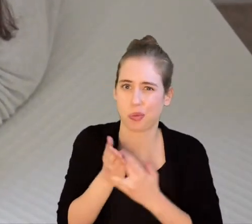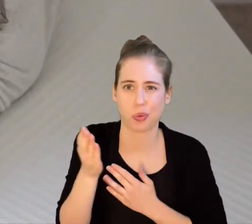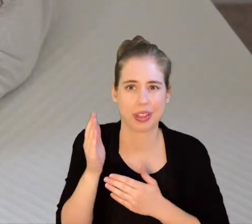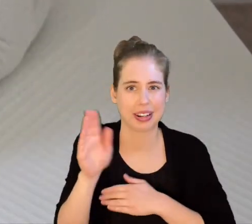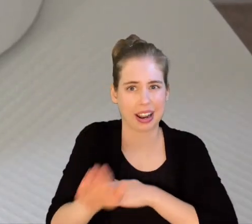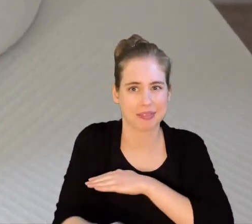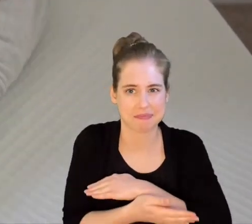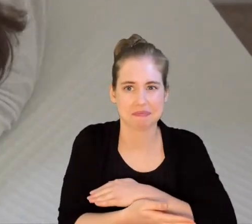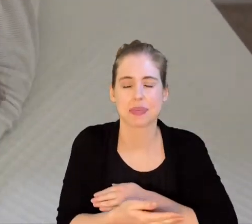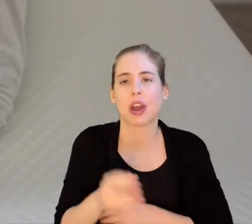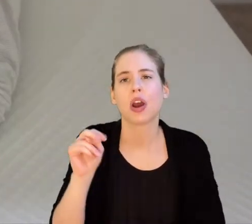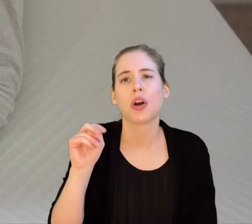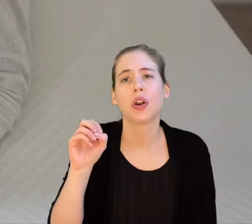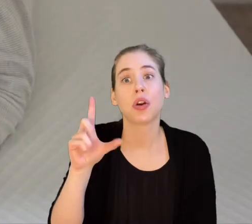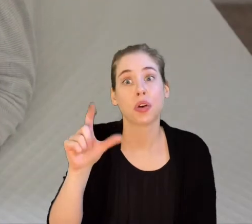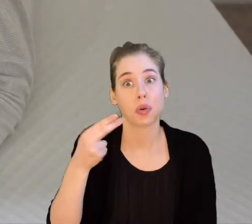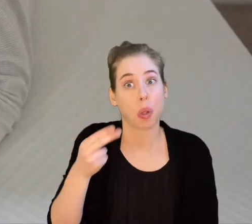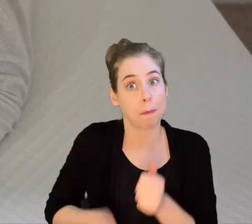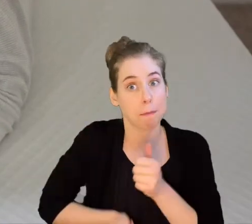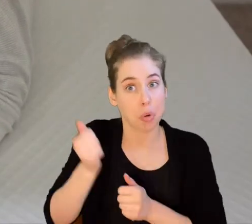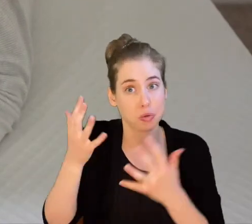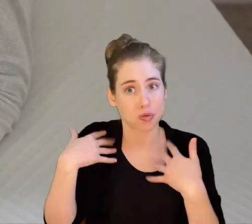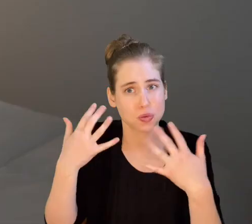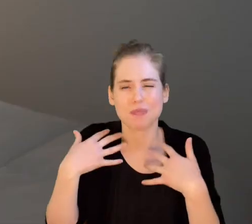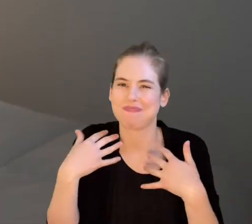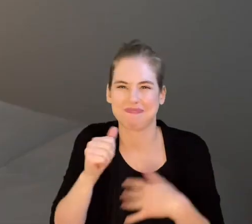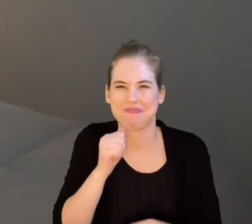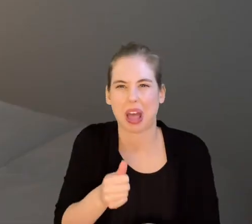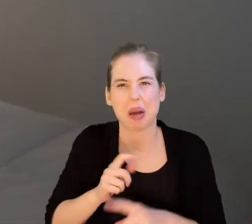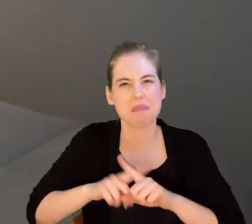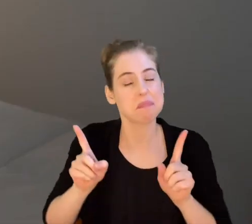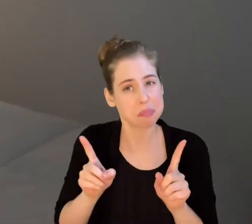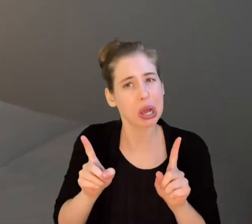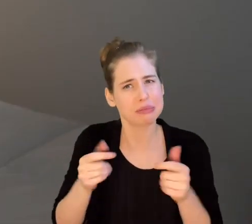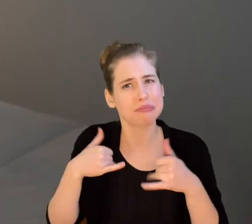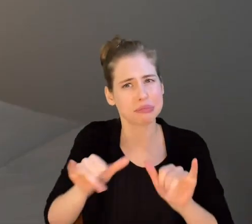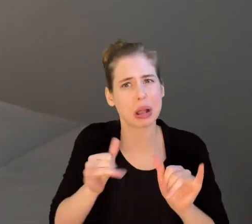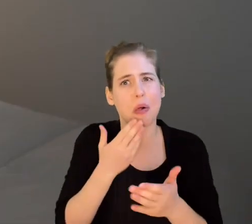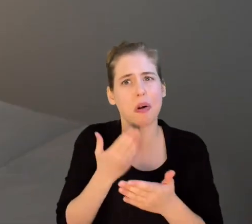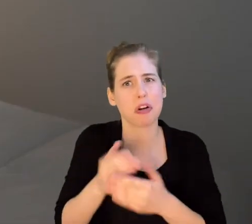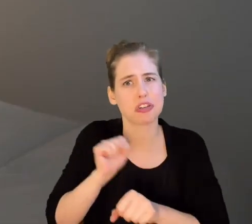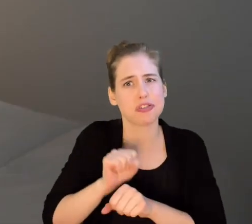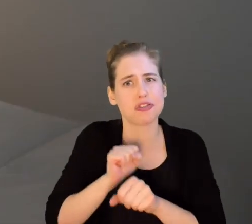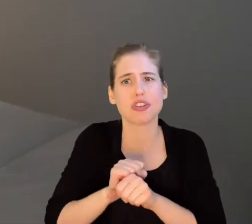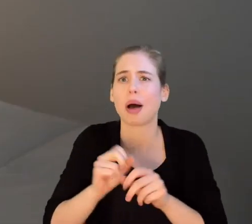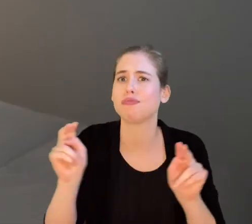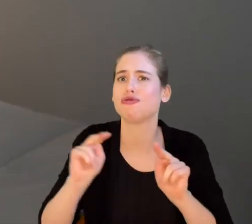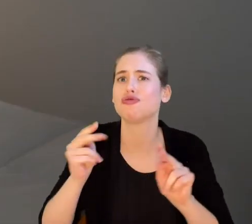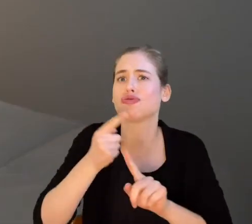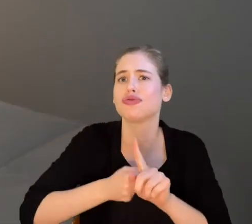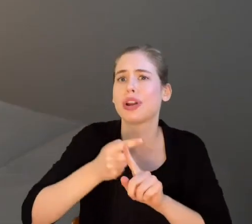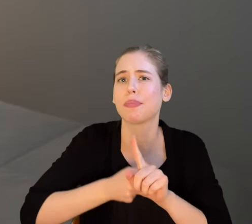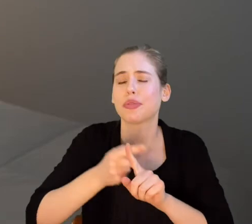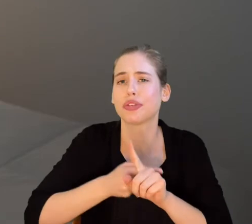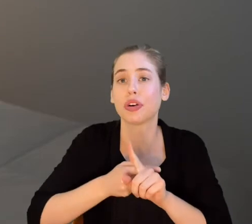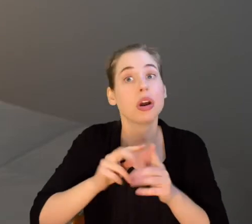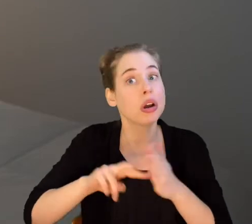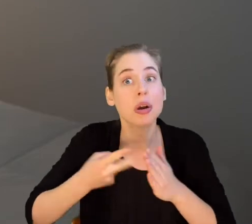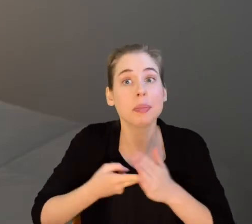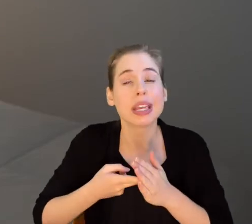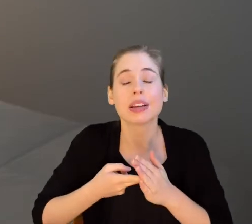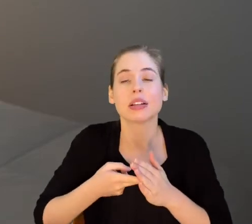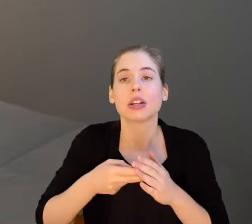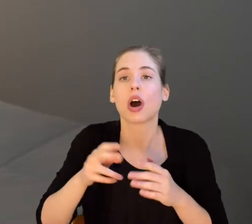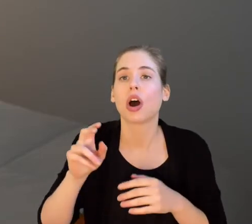tested, it did a great job of keeping temperature neutral. In other words, NOLA doesn't actively cool you down, but it shouldn't trap